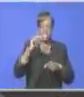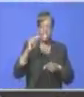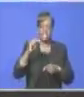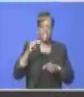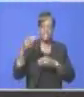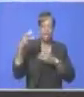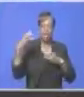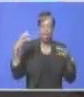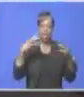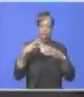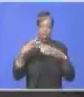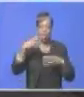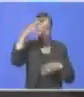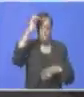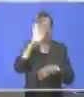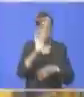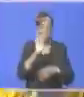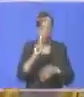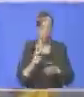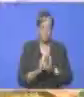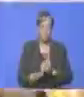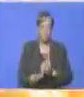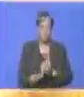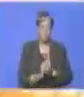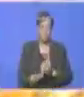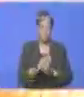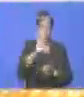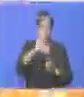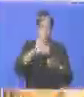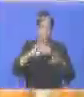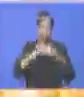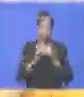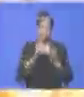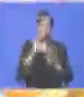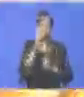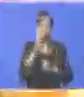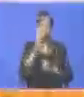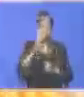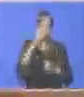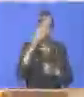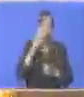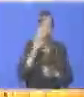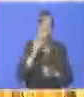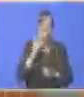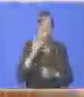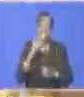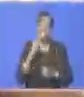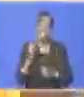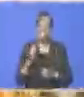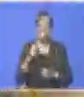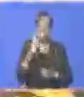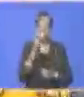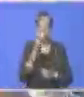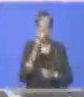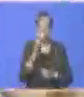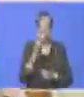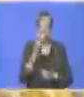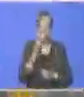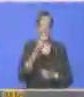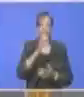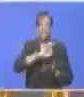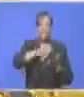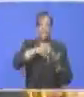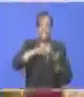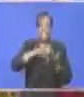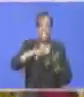with 81 points. Over on the B category, in first was Colors with 79.64 points, second Fancy